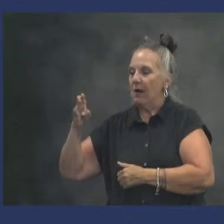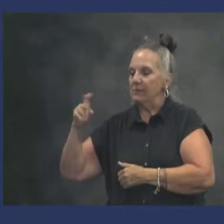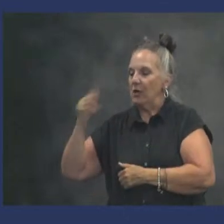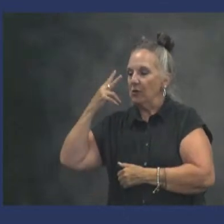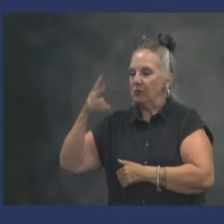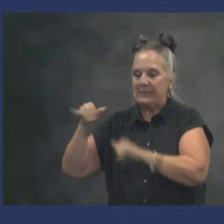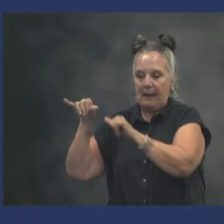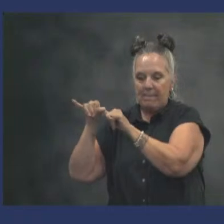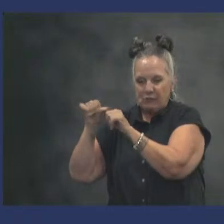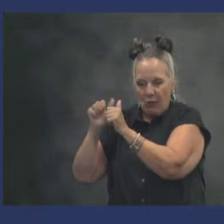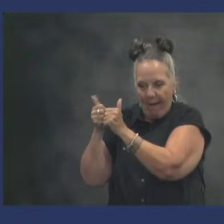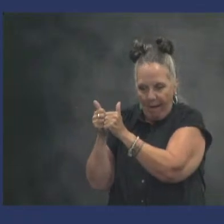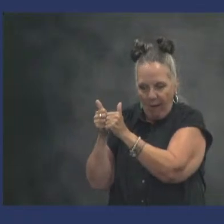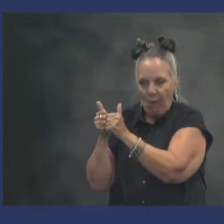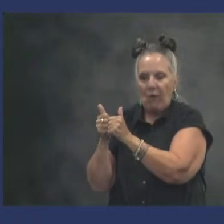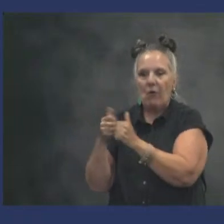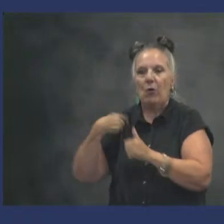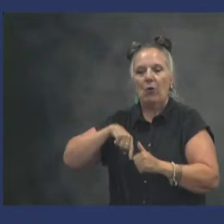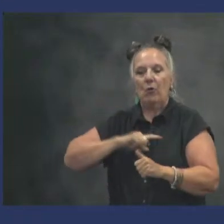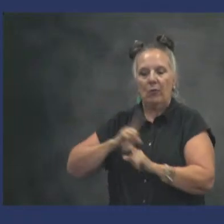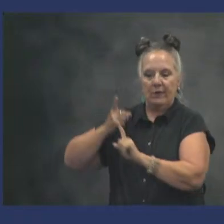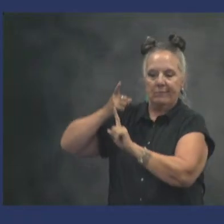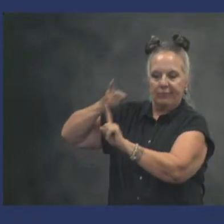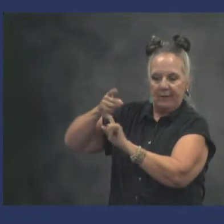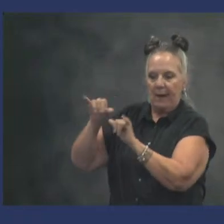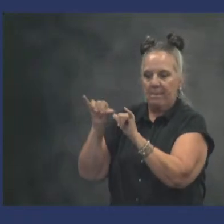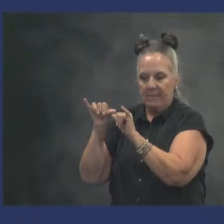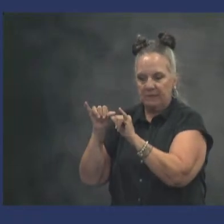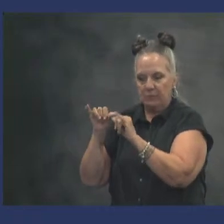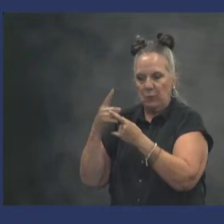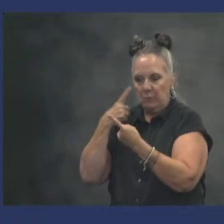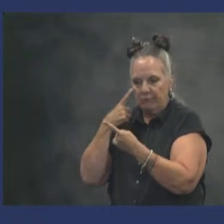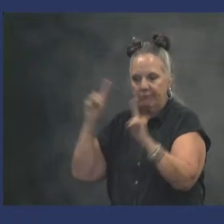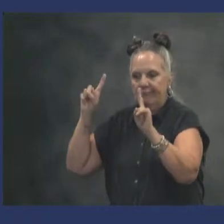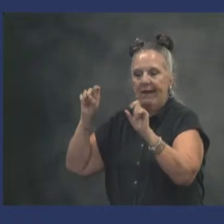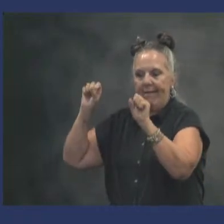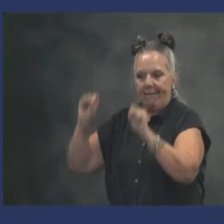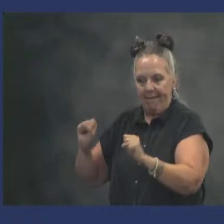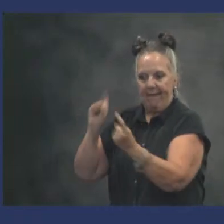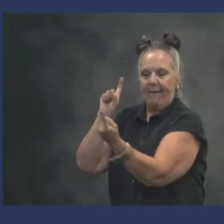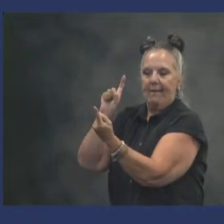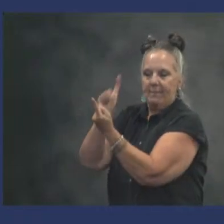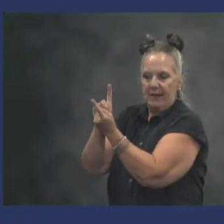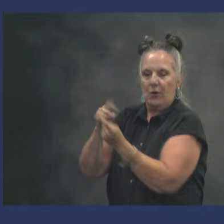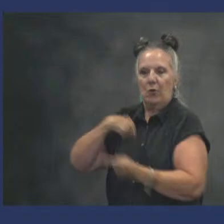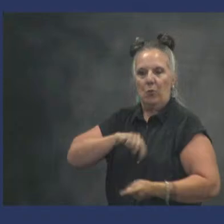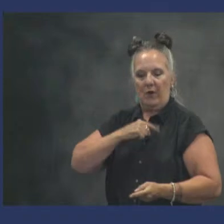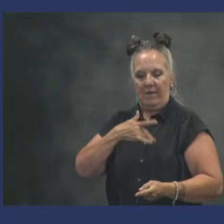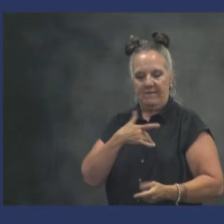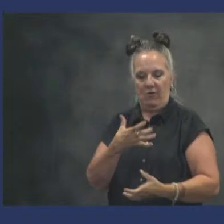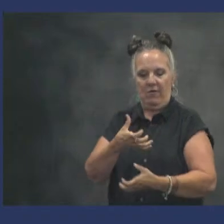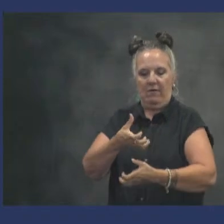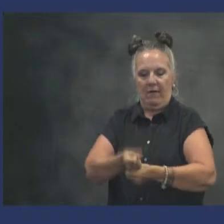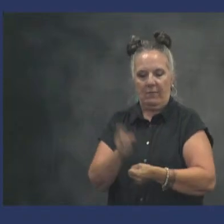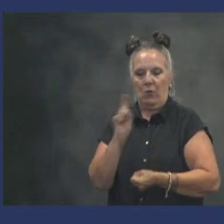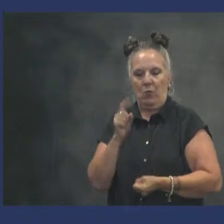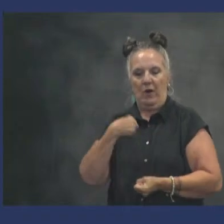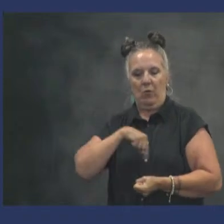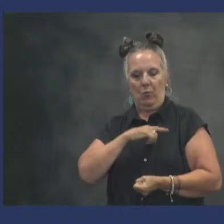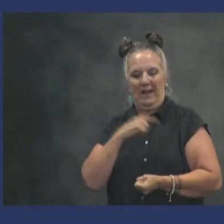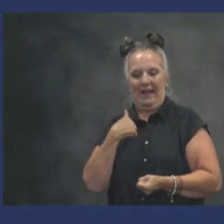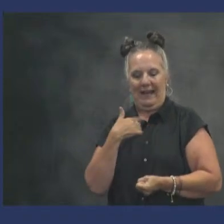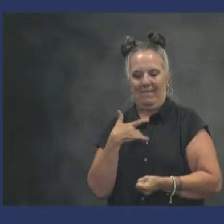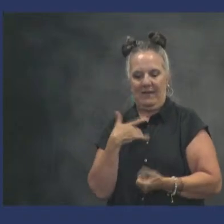below. We set measurable targets for the objectives that we felt confident, where we felt confident in our current